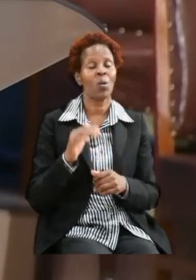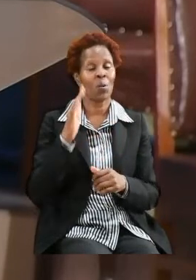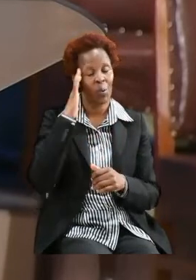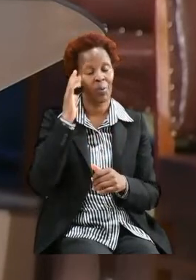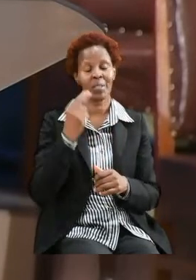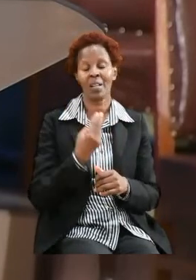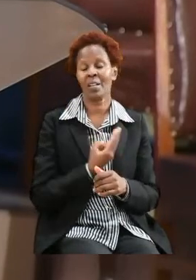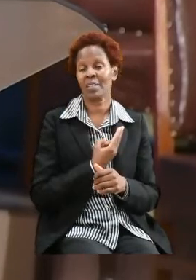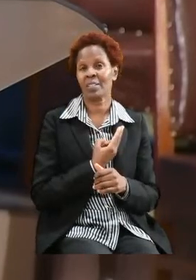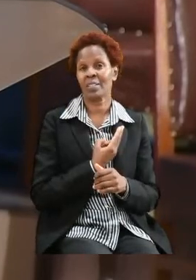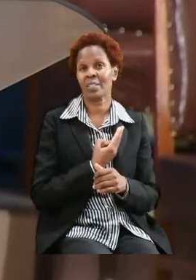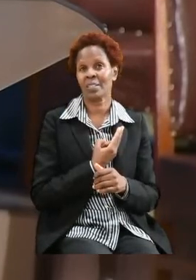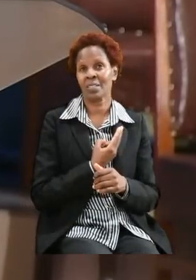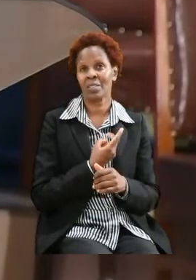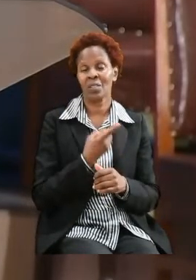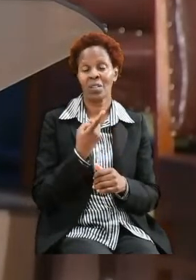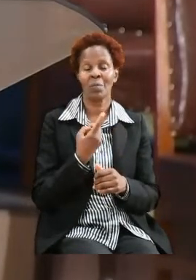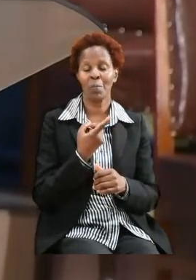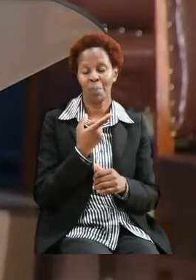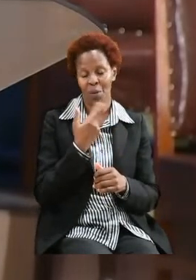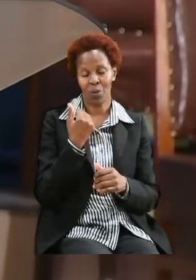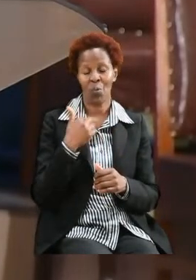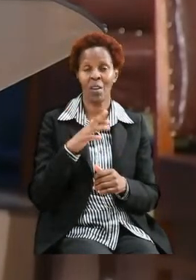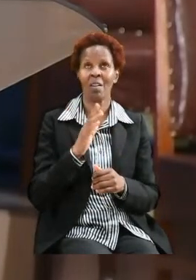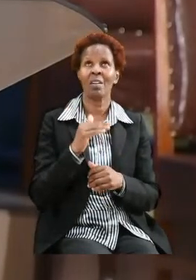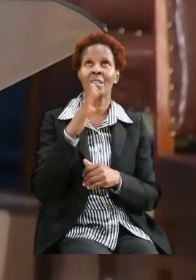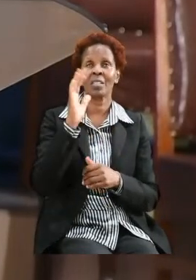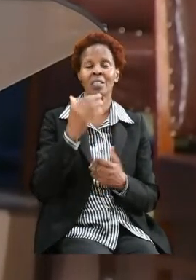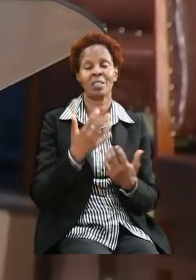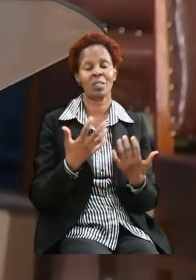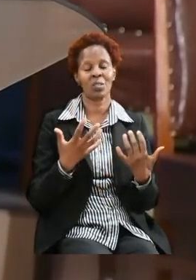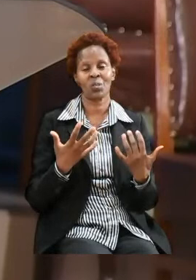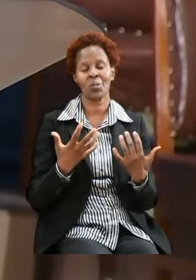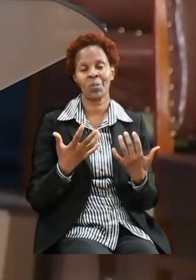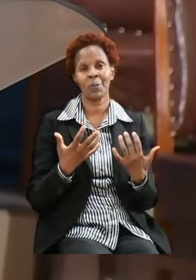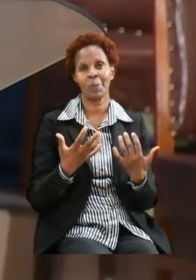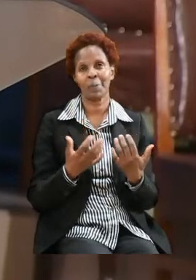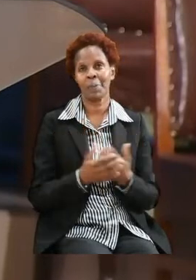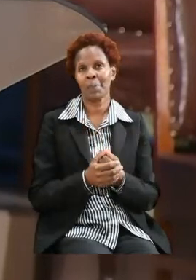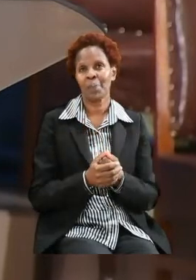knows us as his sheep, and we too as believers do him.